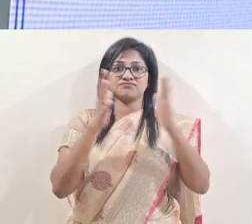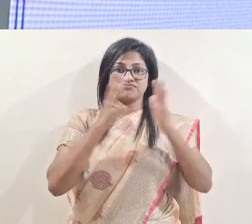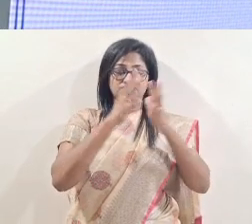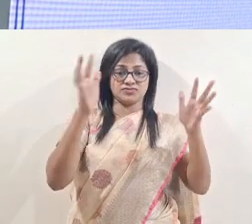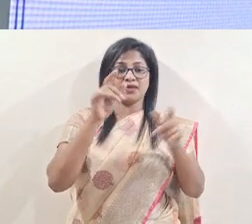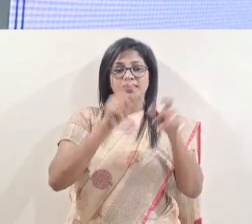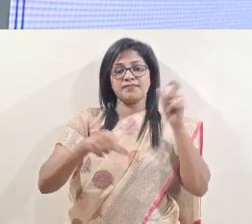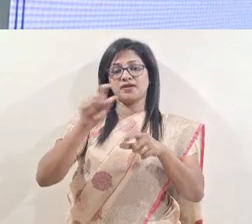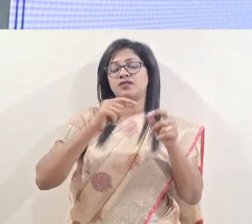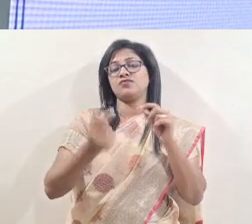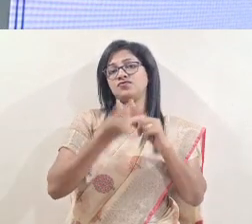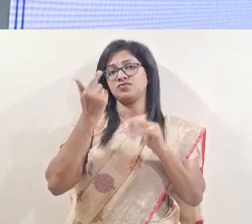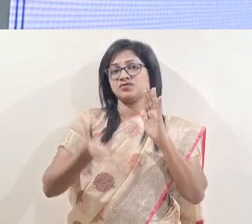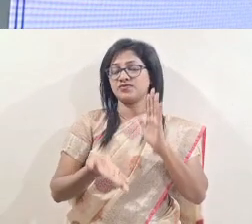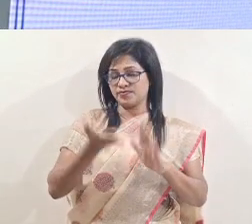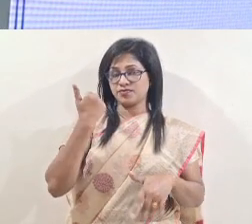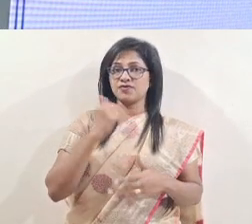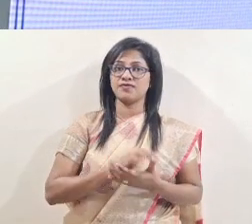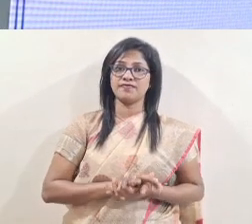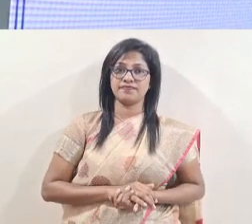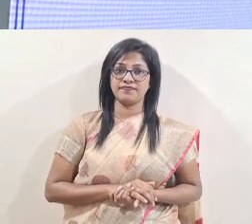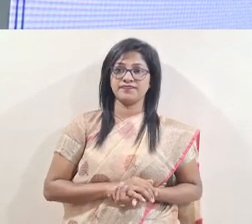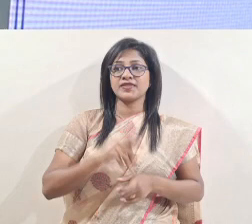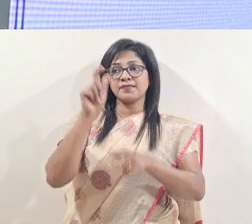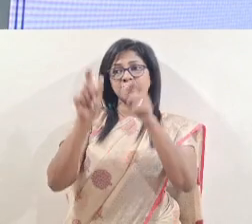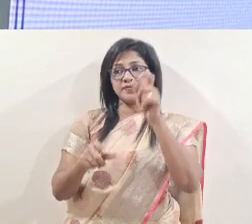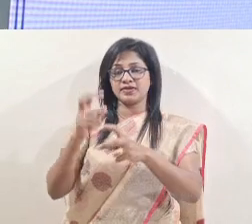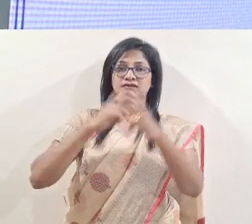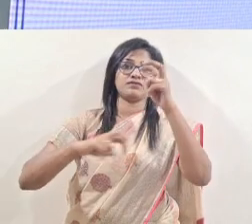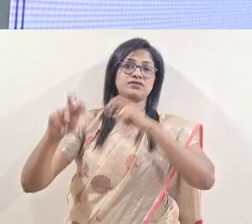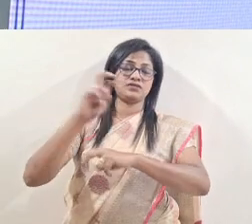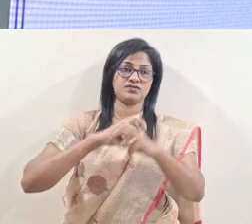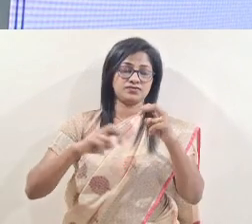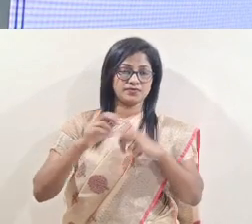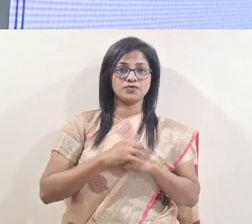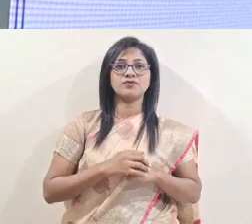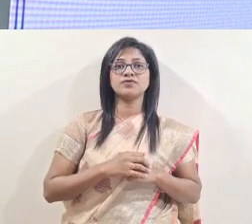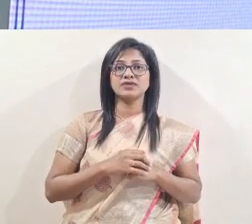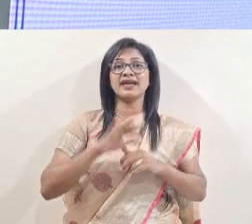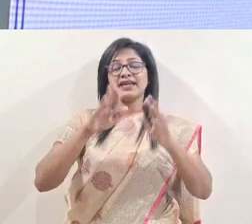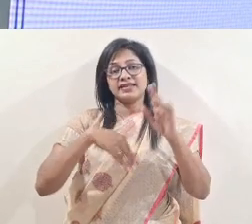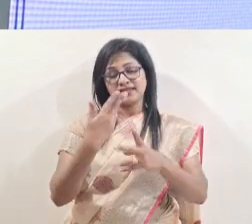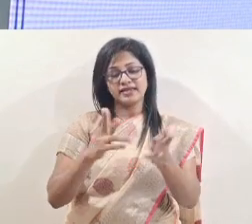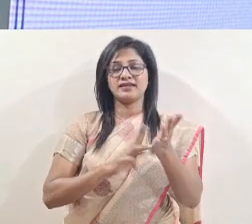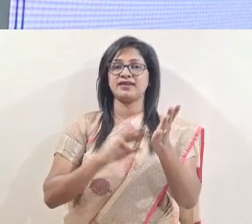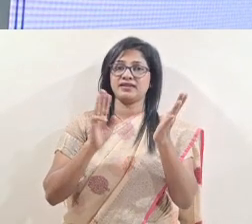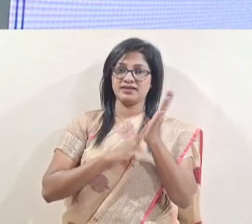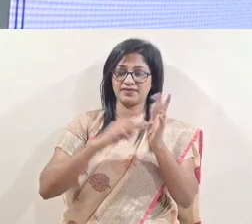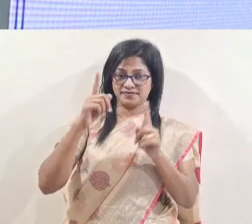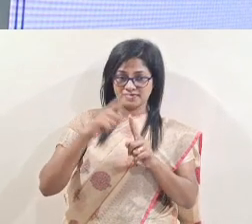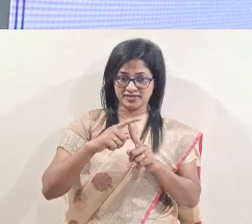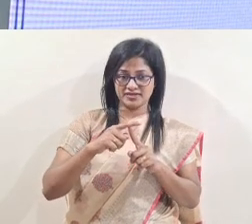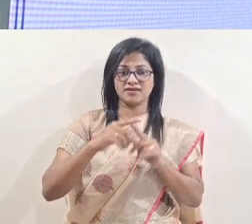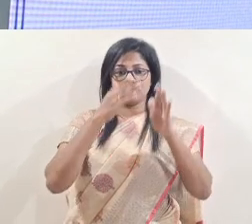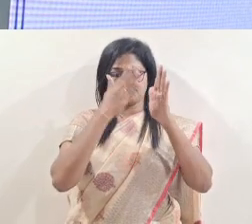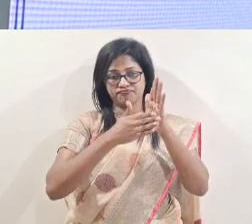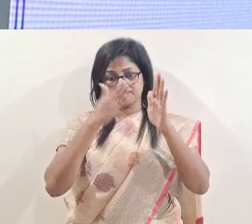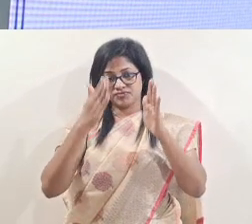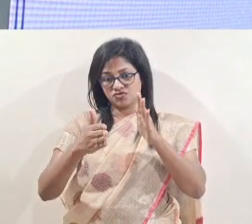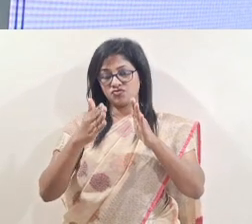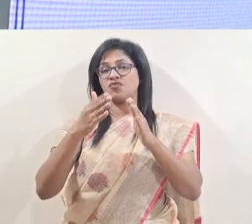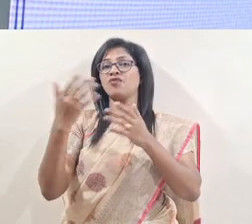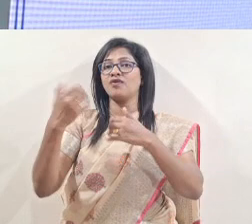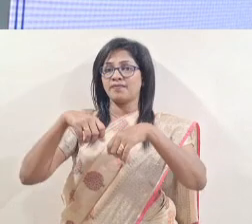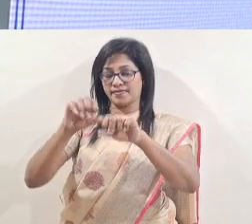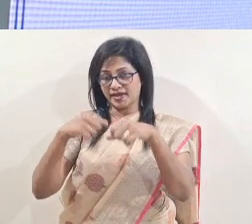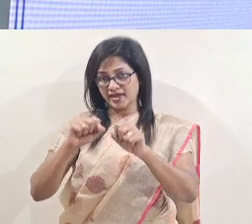use public transport, then NMT, and in a decreasing order is like motorized two-wheeler, RHS,